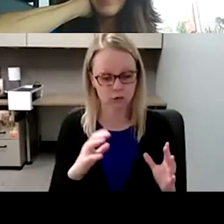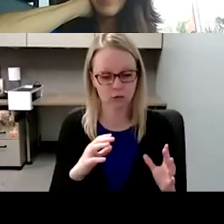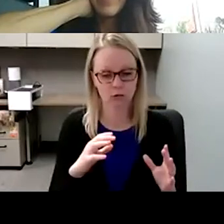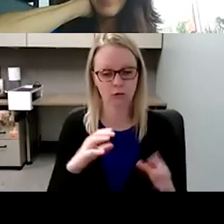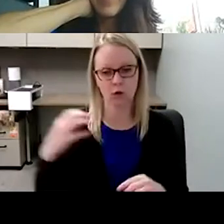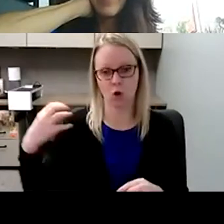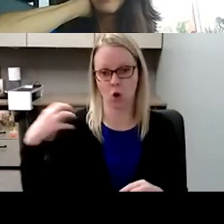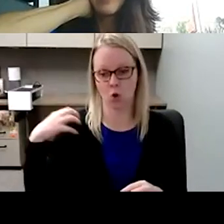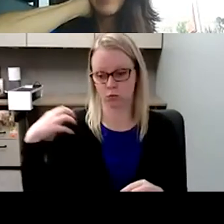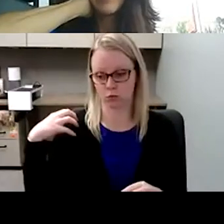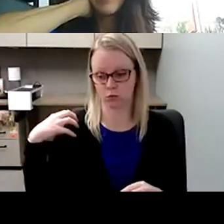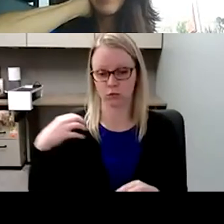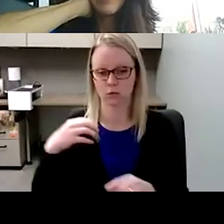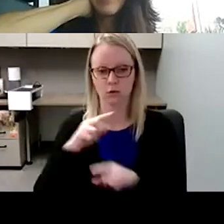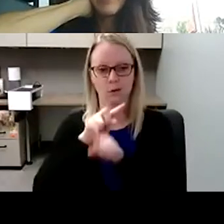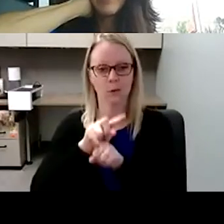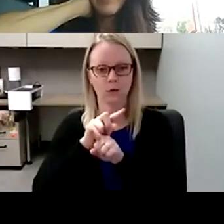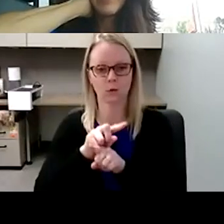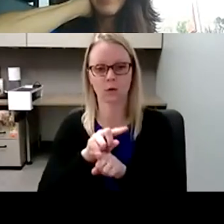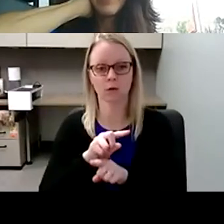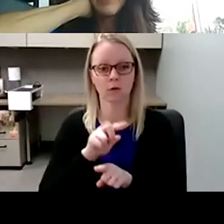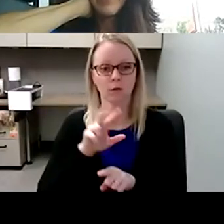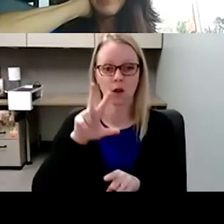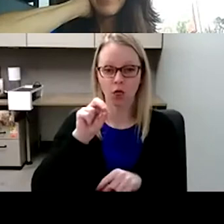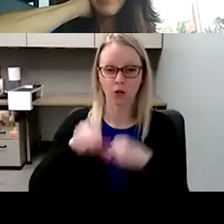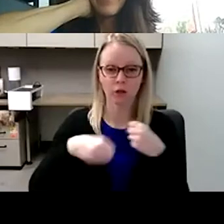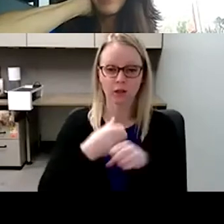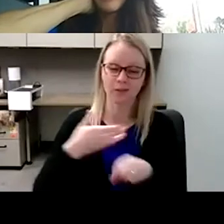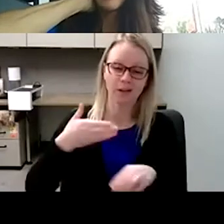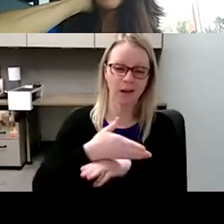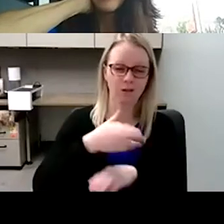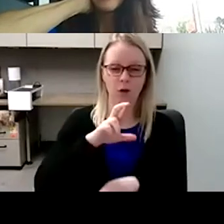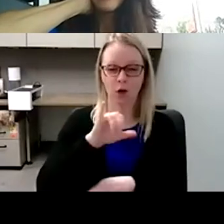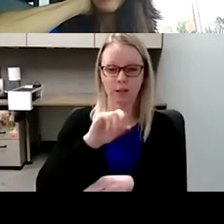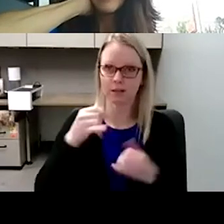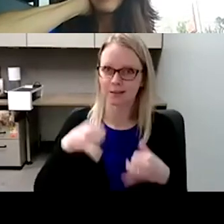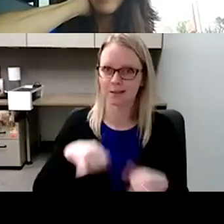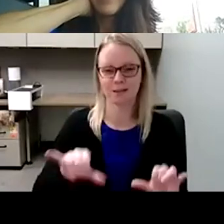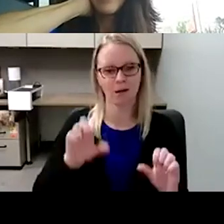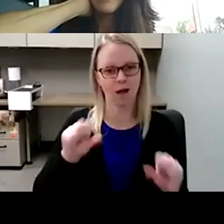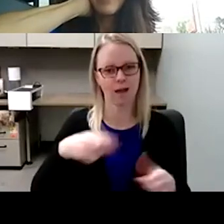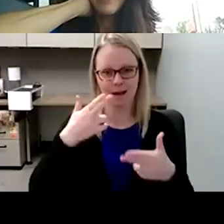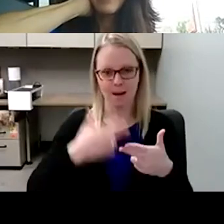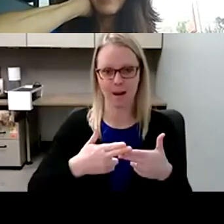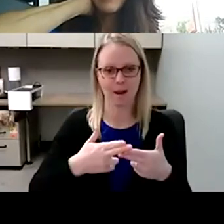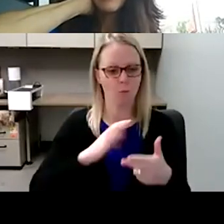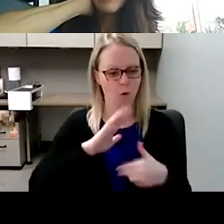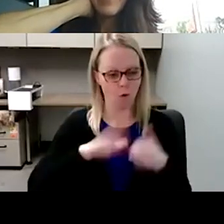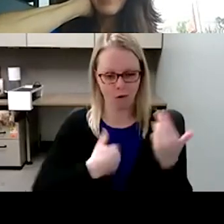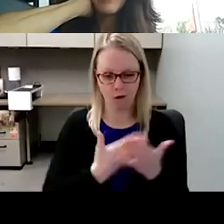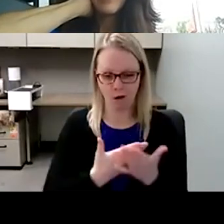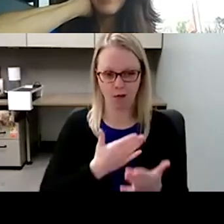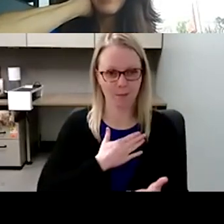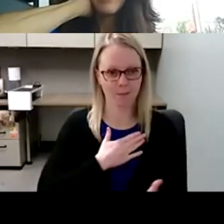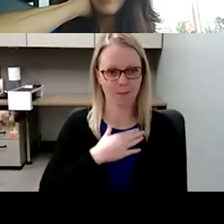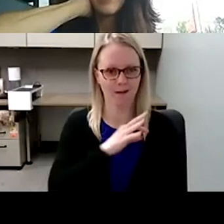mentor. 30 years from RIT, I can still name every one of my faculty from that. And I remember